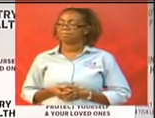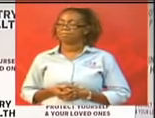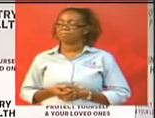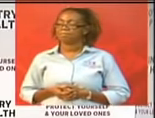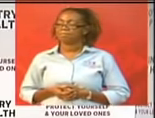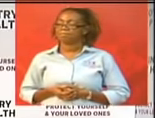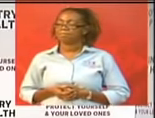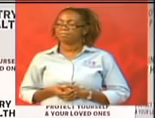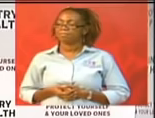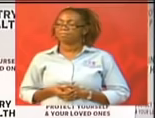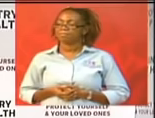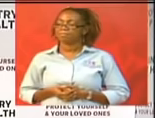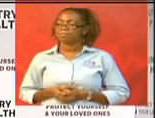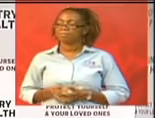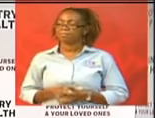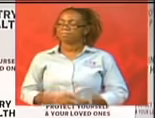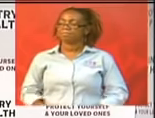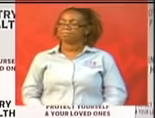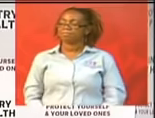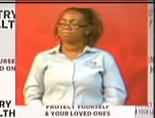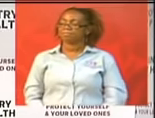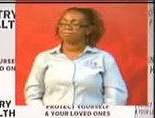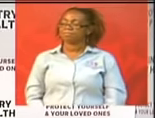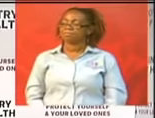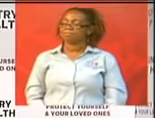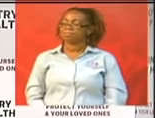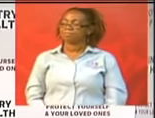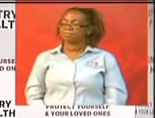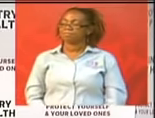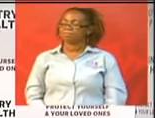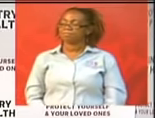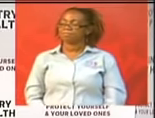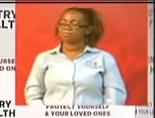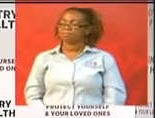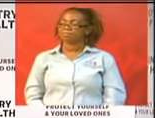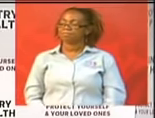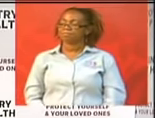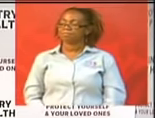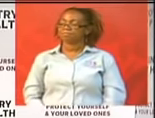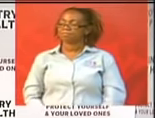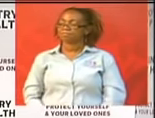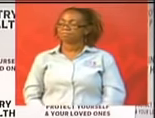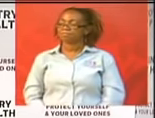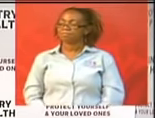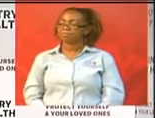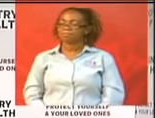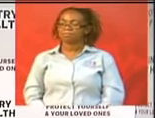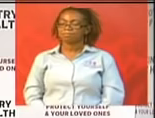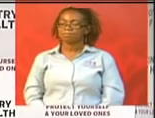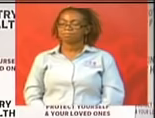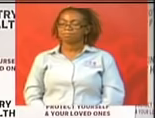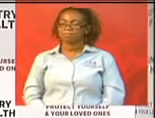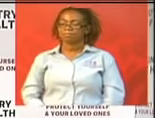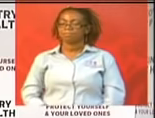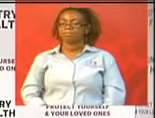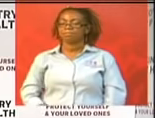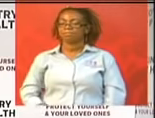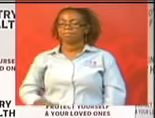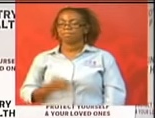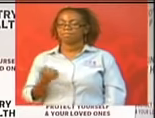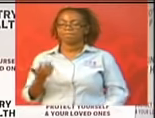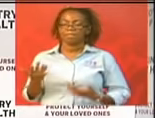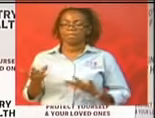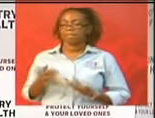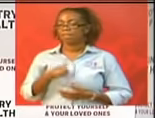Okay. Seems that there is some measure of delay. Guardian Media, we are ready for your follow-up question.